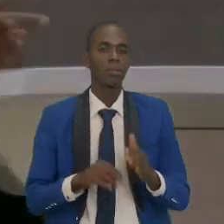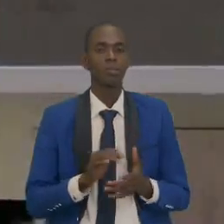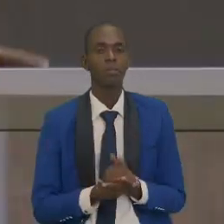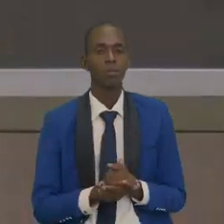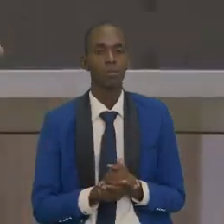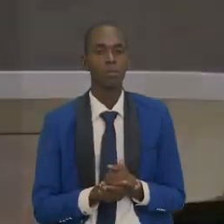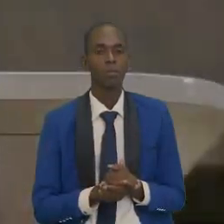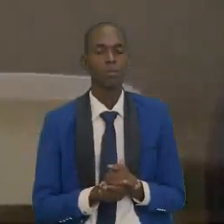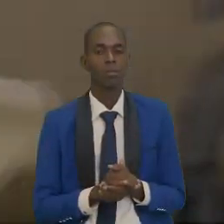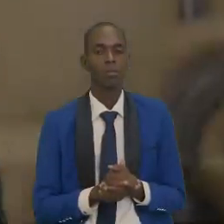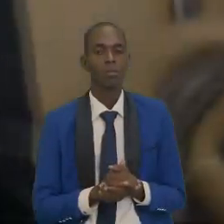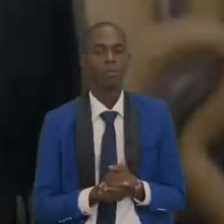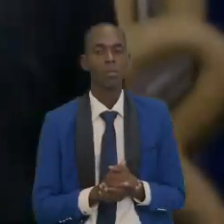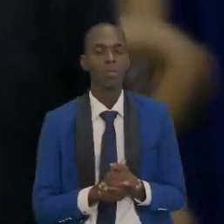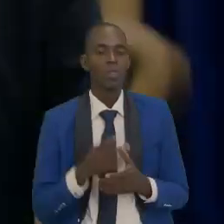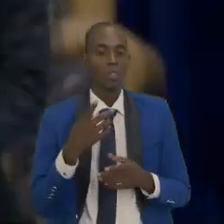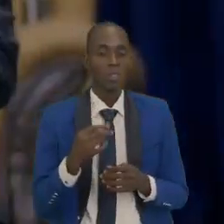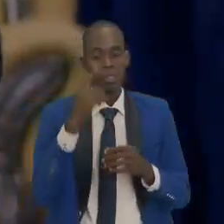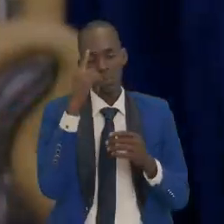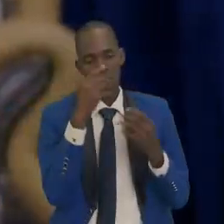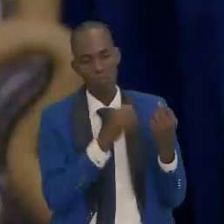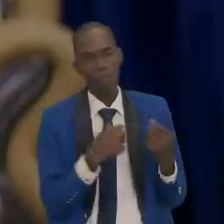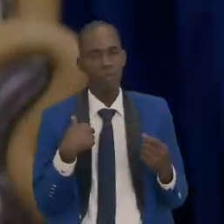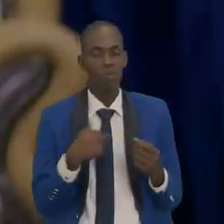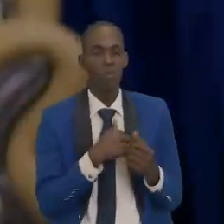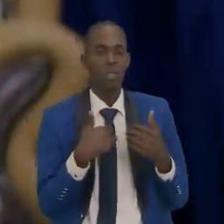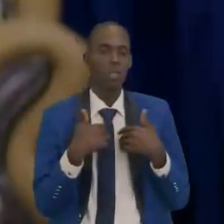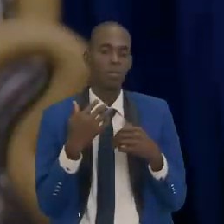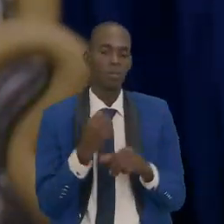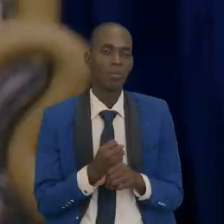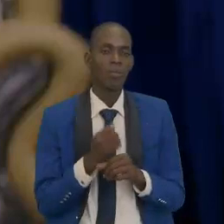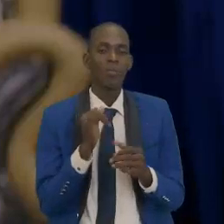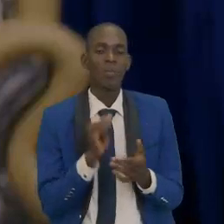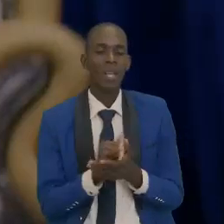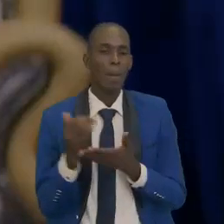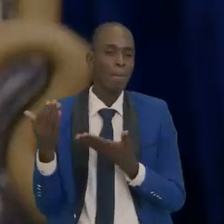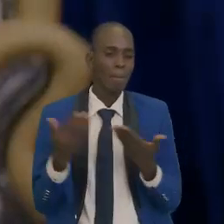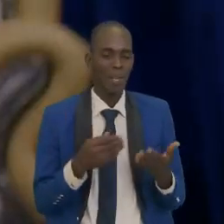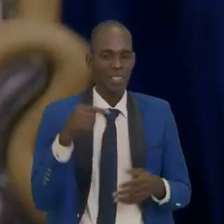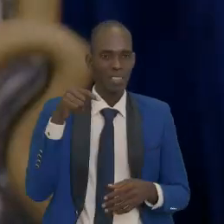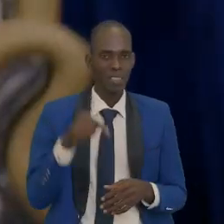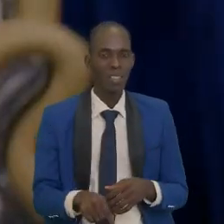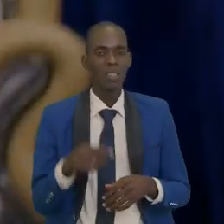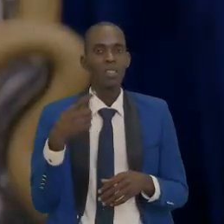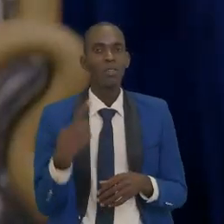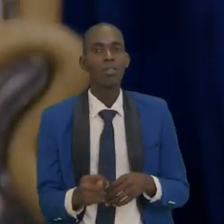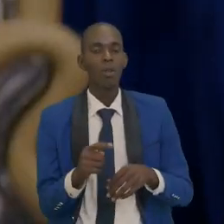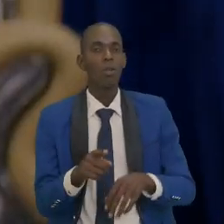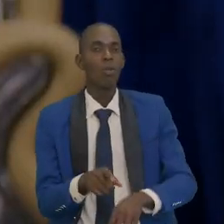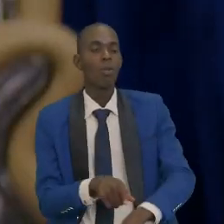for the faith we obtained that breaks down the long-awited Revival